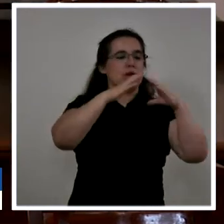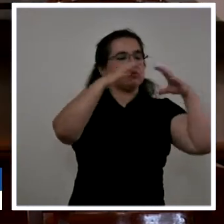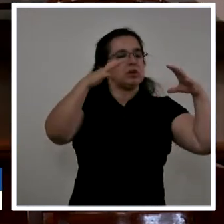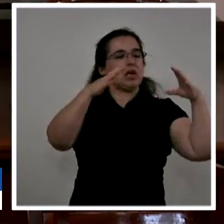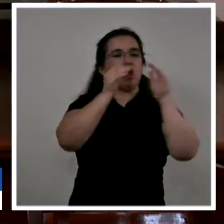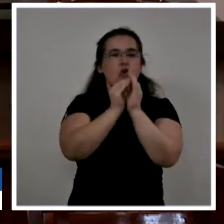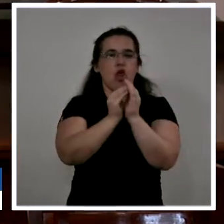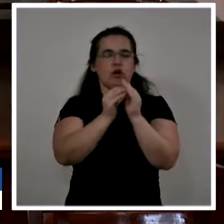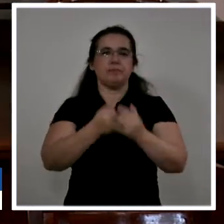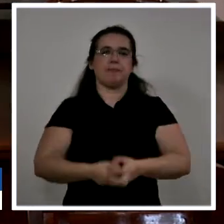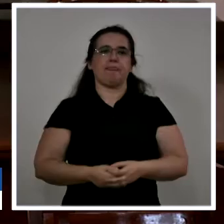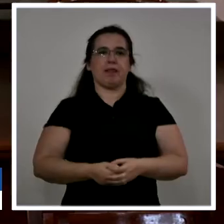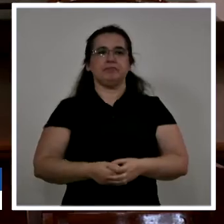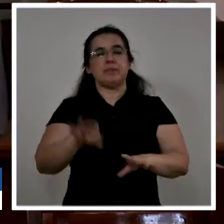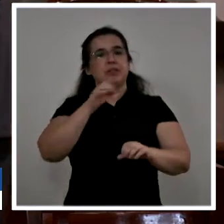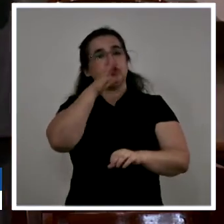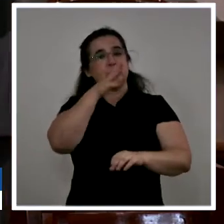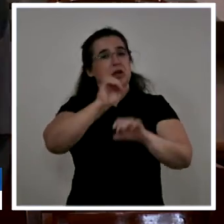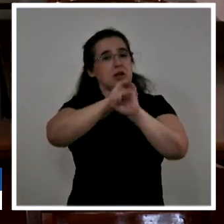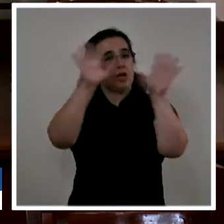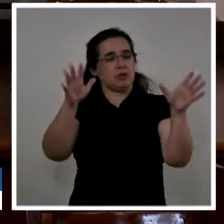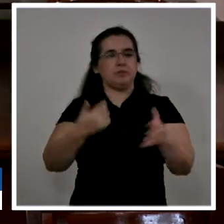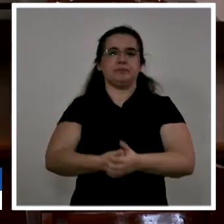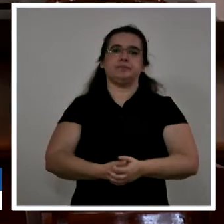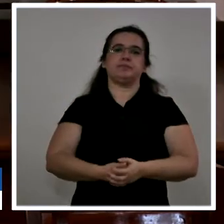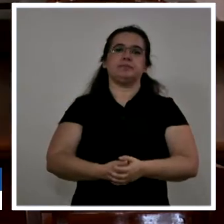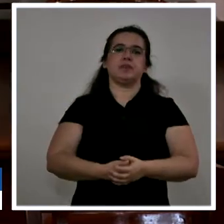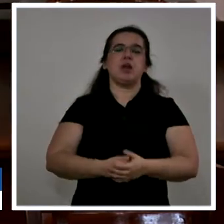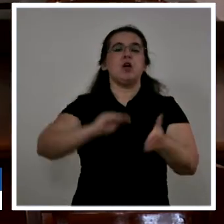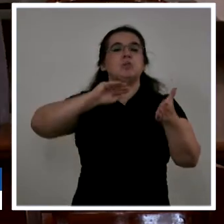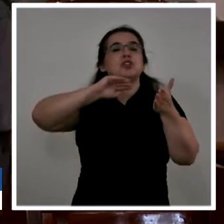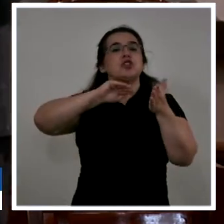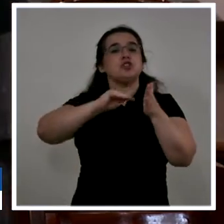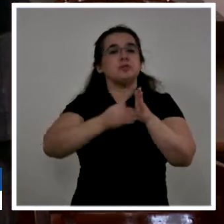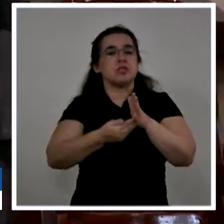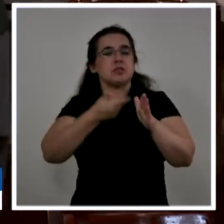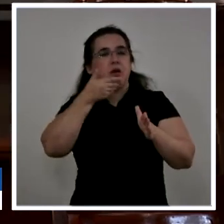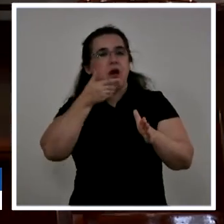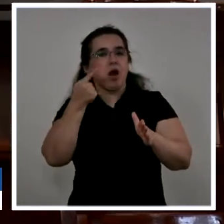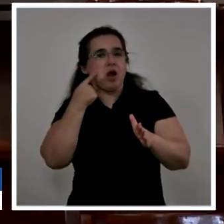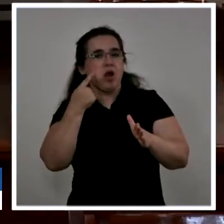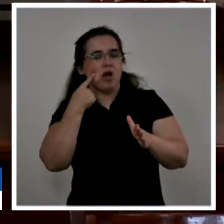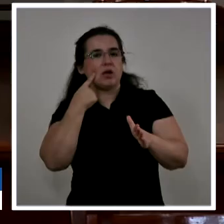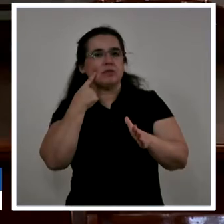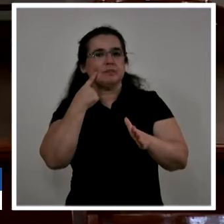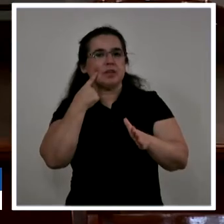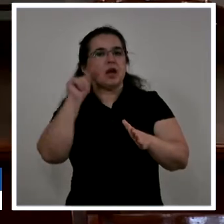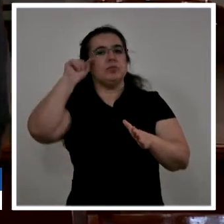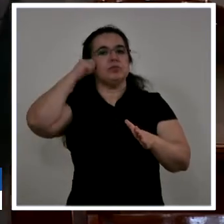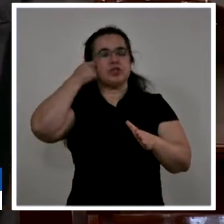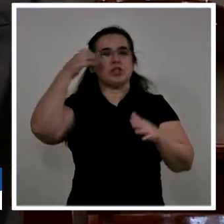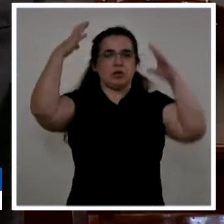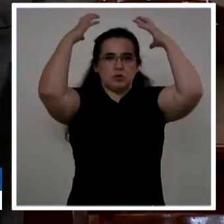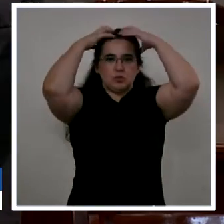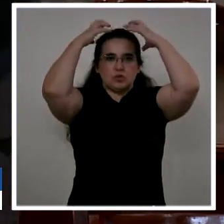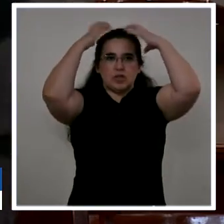to make it clear, só para deixar claro, an experience, uma experiência, affected the brain of the mouse. Afetou o